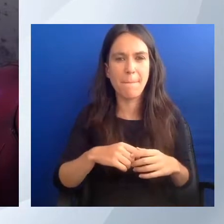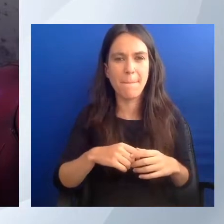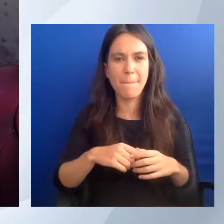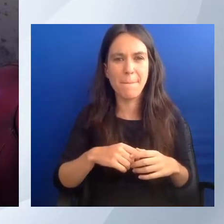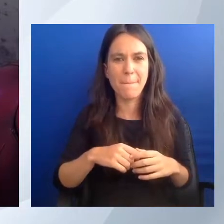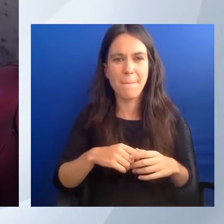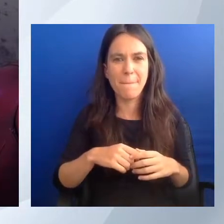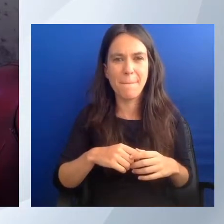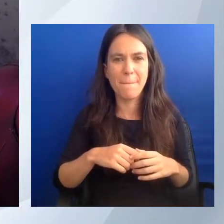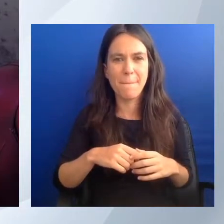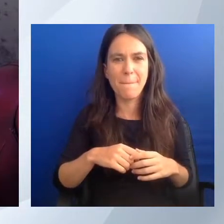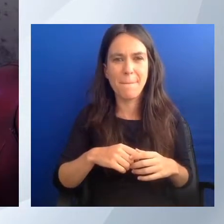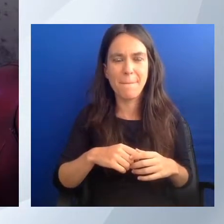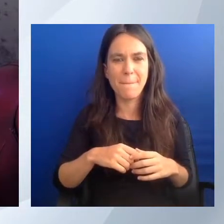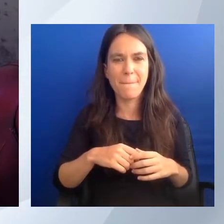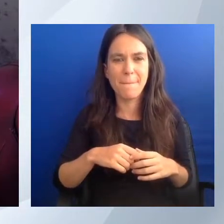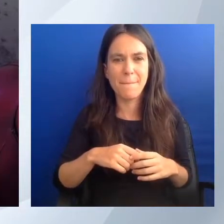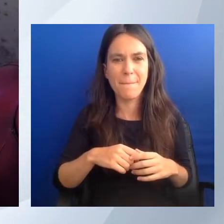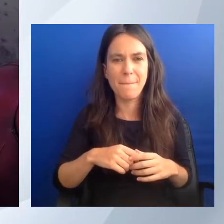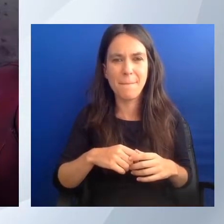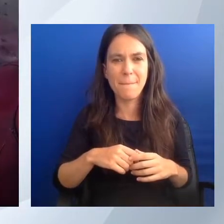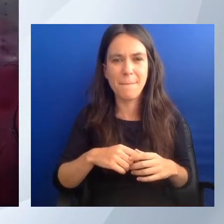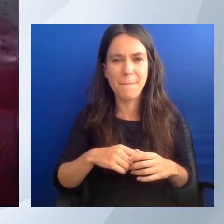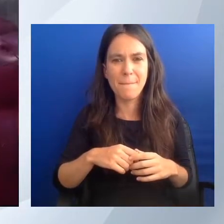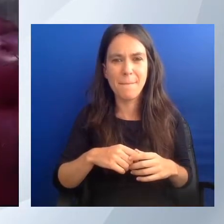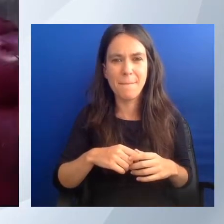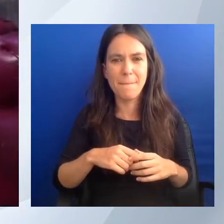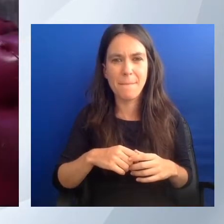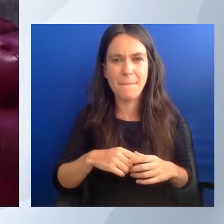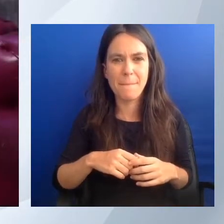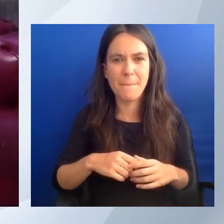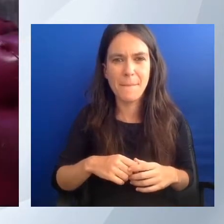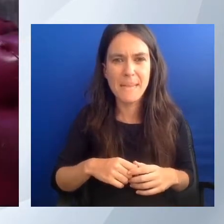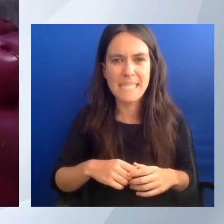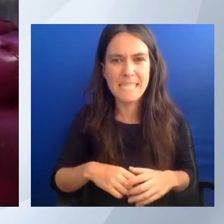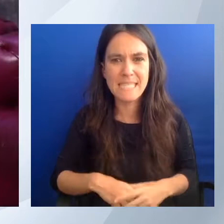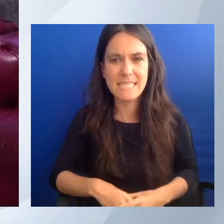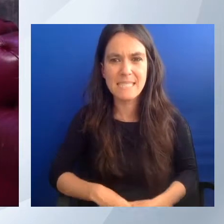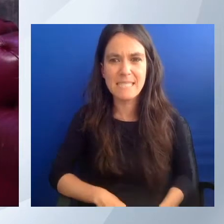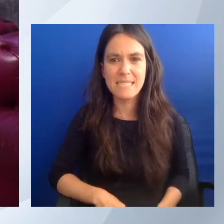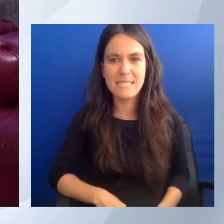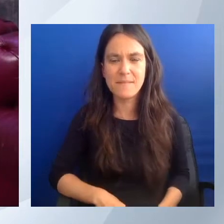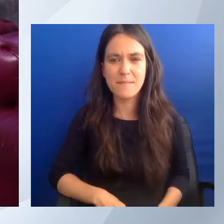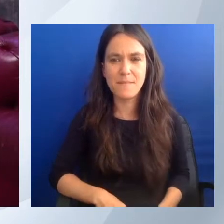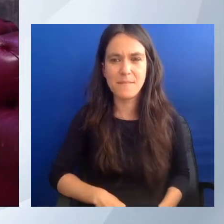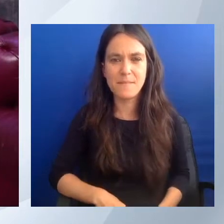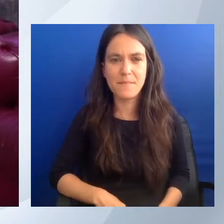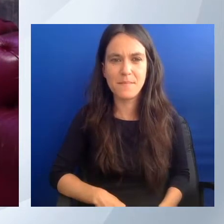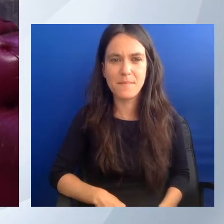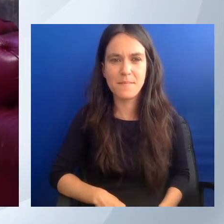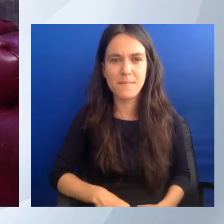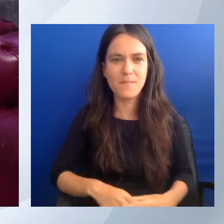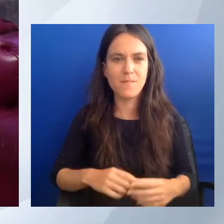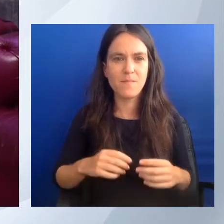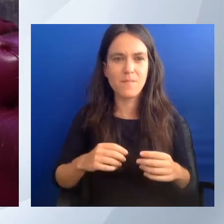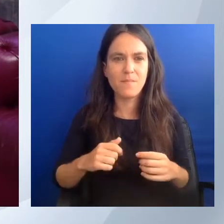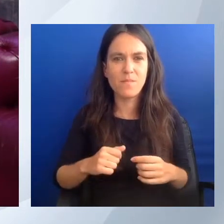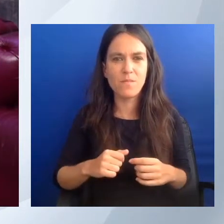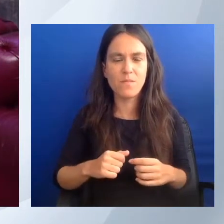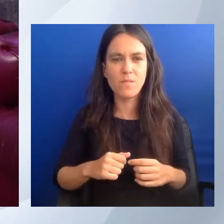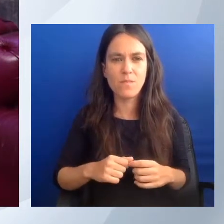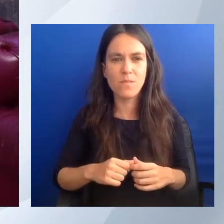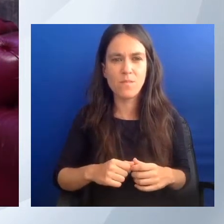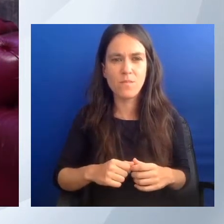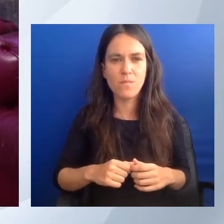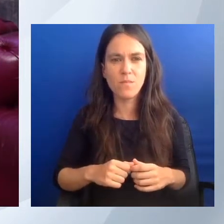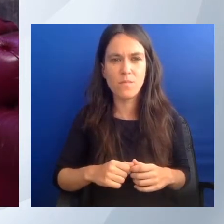PyTorch to build their deep learning models. So that's what I use also for my day-to-day work. So normally I think about half